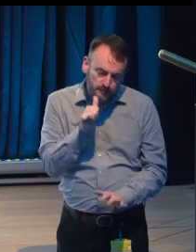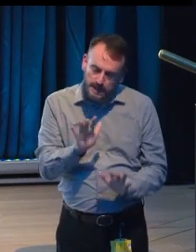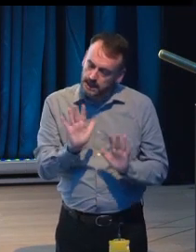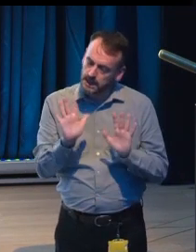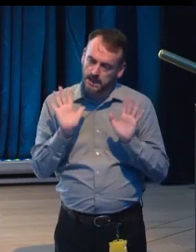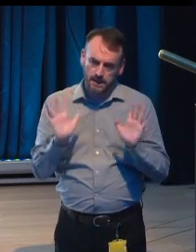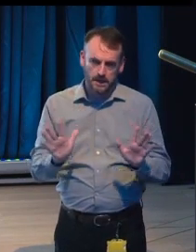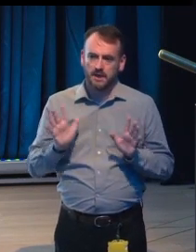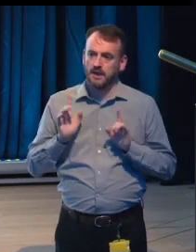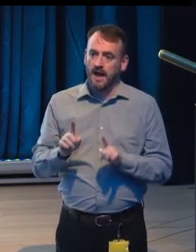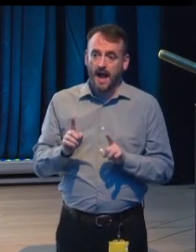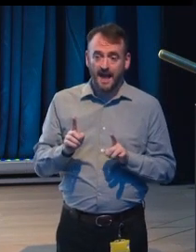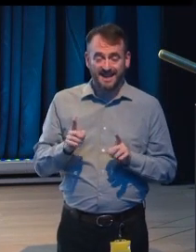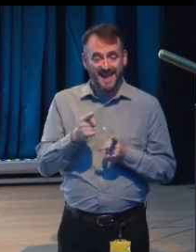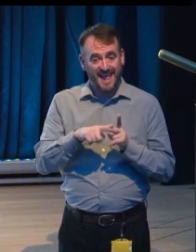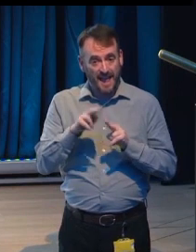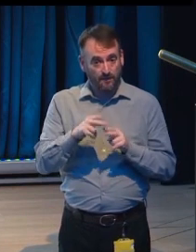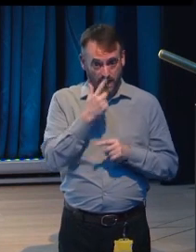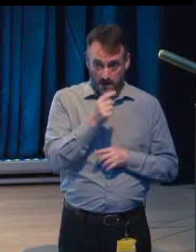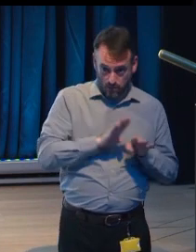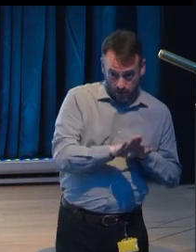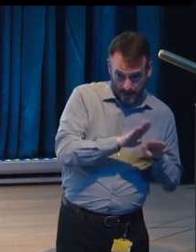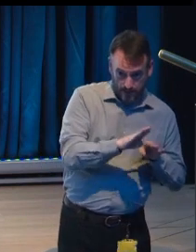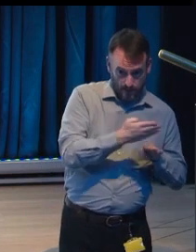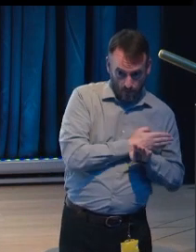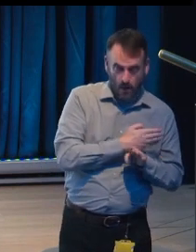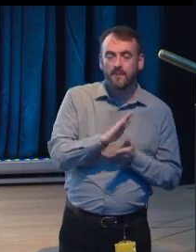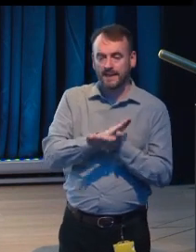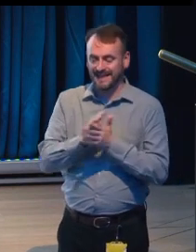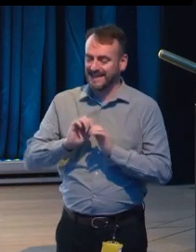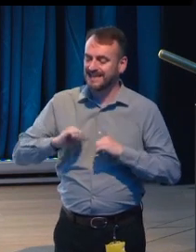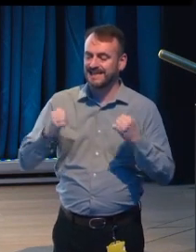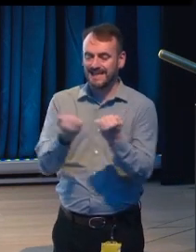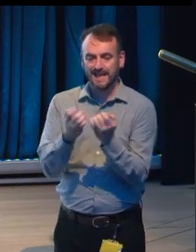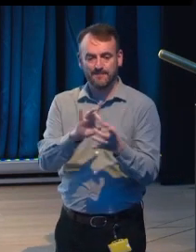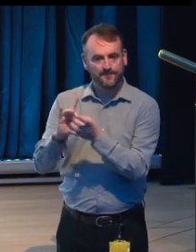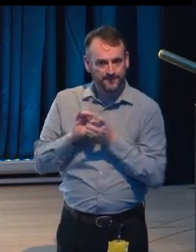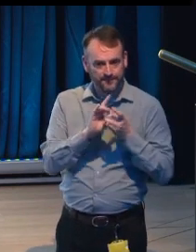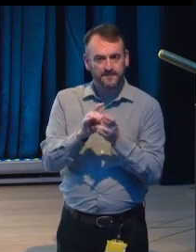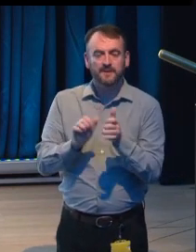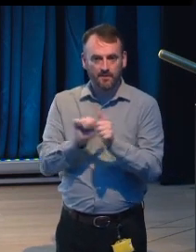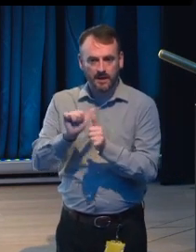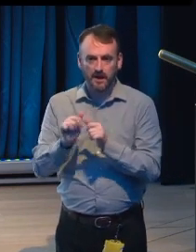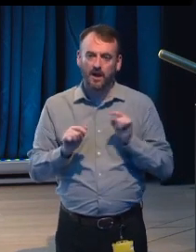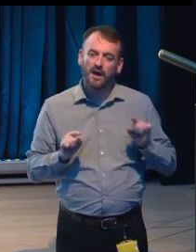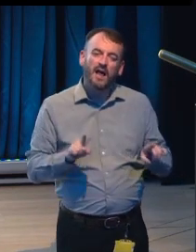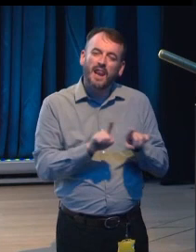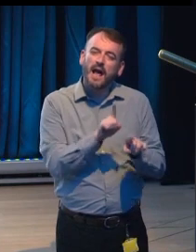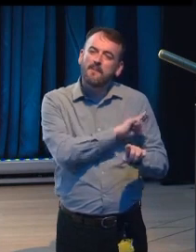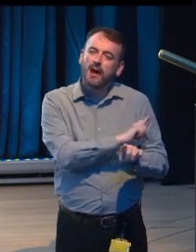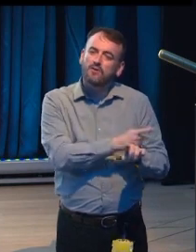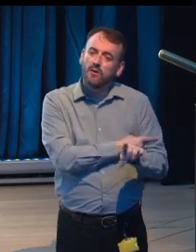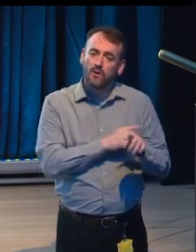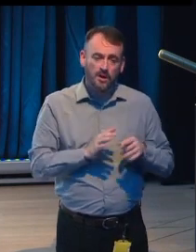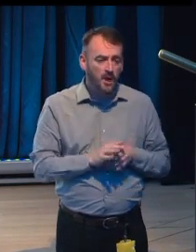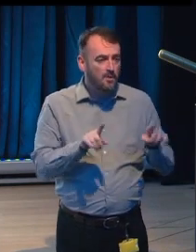a better team player and a collaborator to practice this and exercise your own feedback muscle. It can also help you to improve your own writing by learning